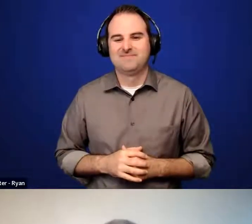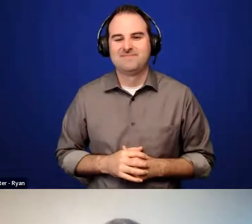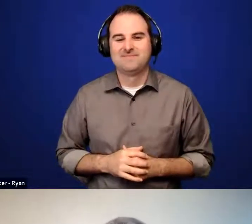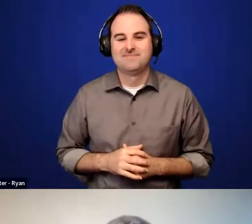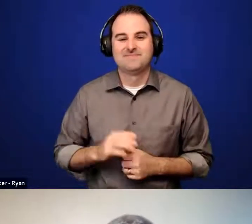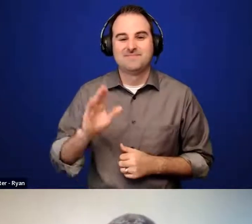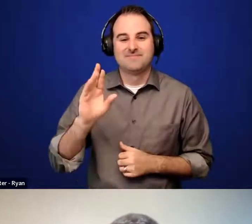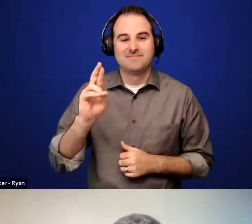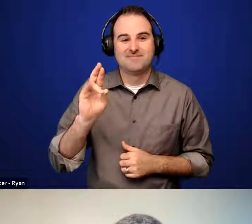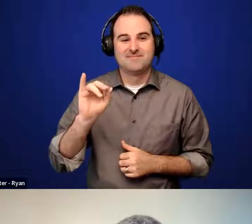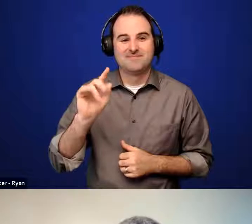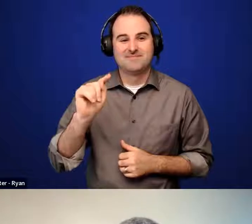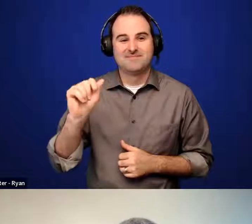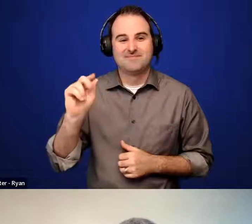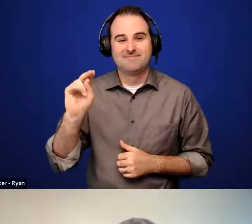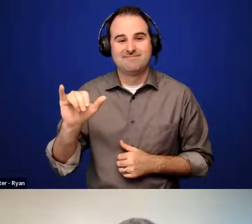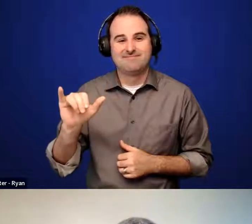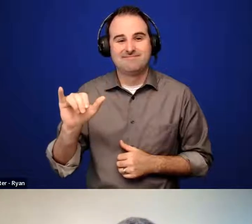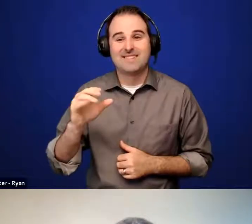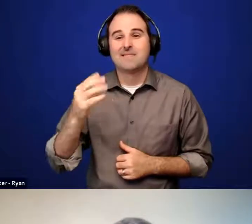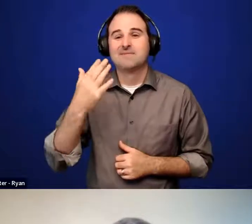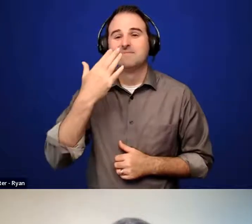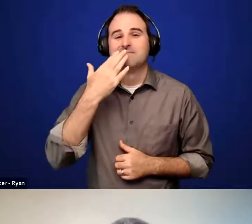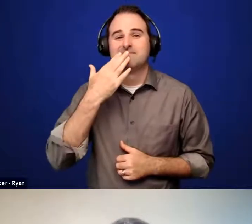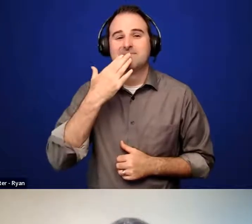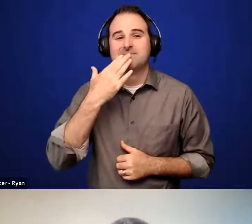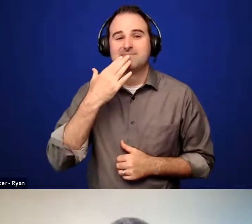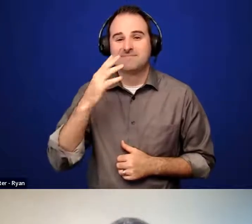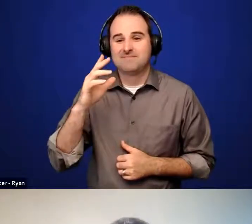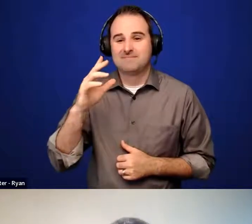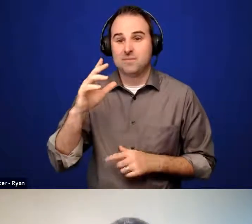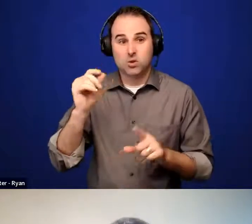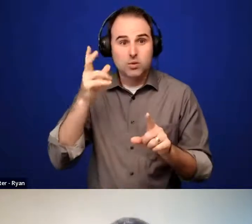Brittany, and thank you, colleague, for this. Can you hear me, please?